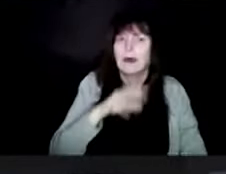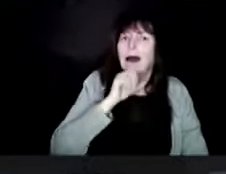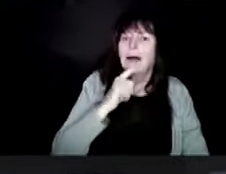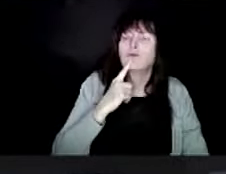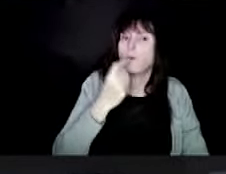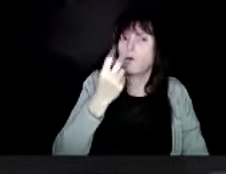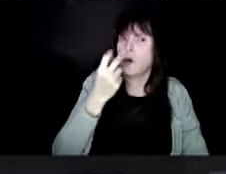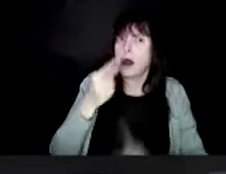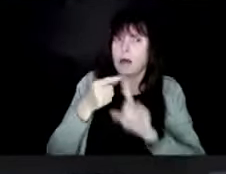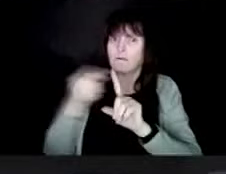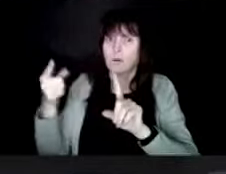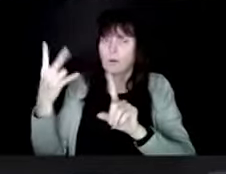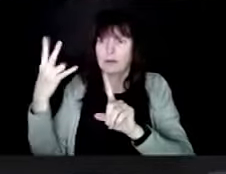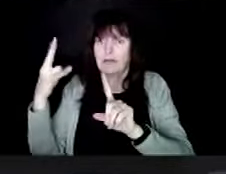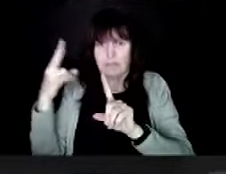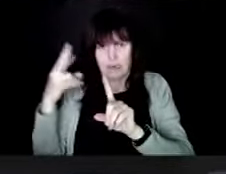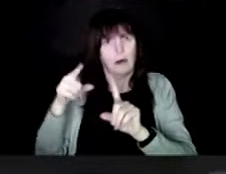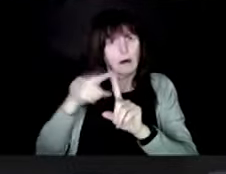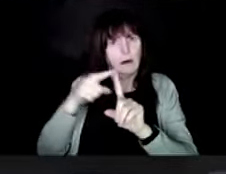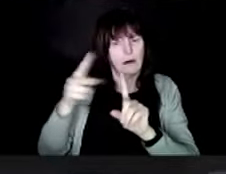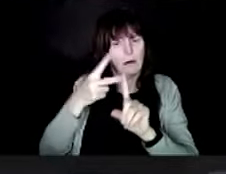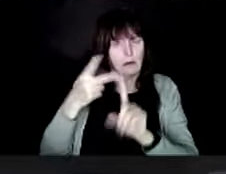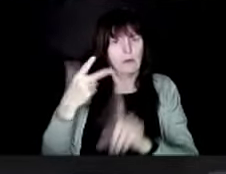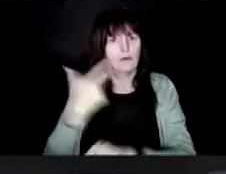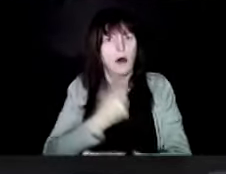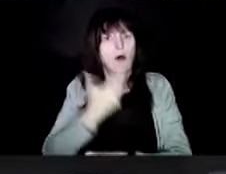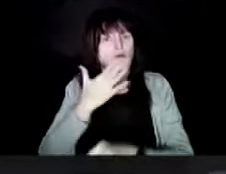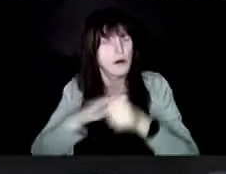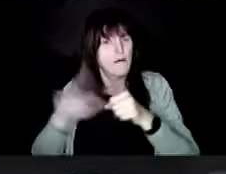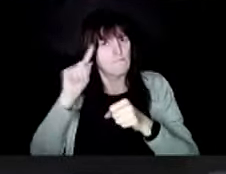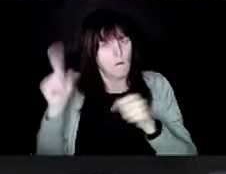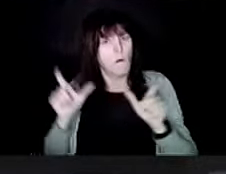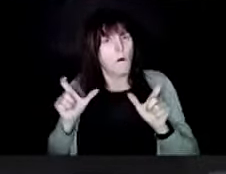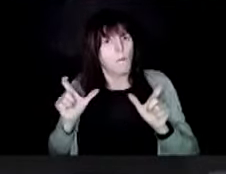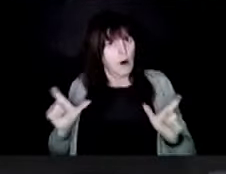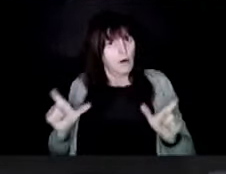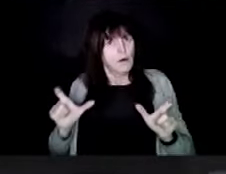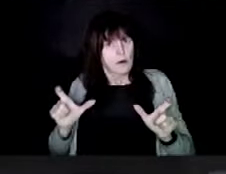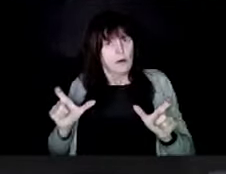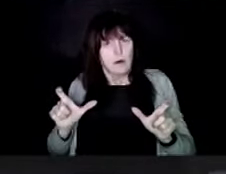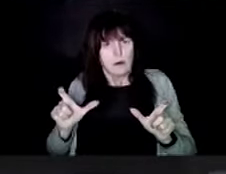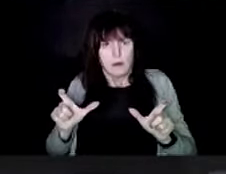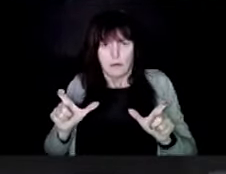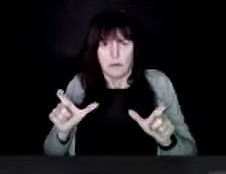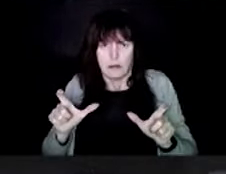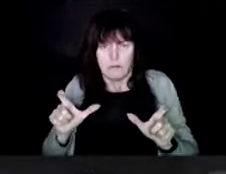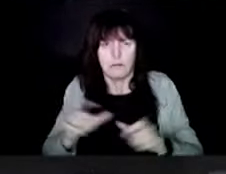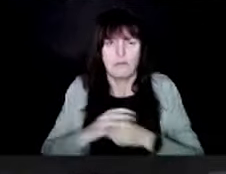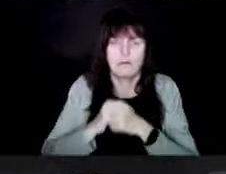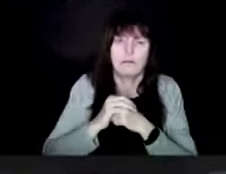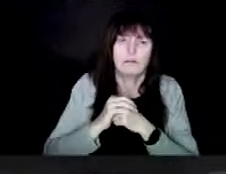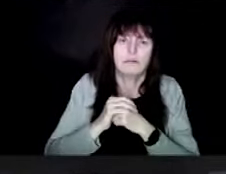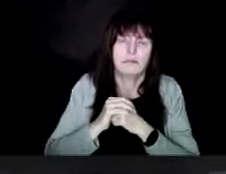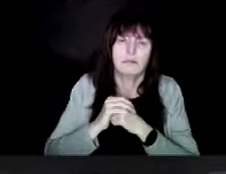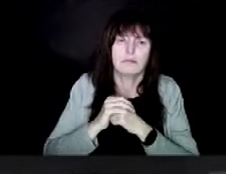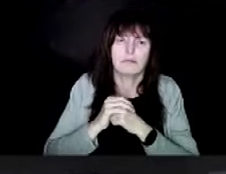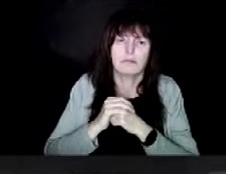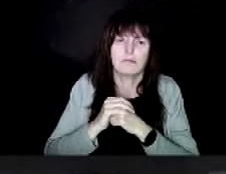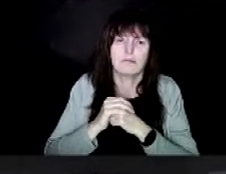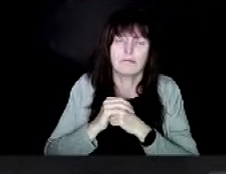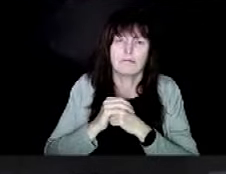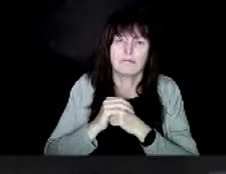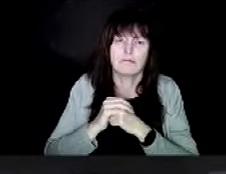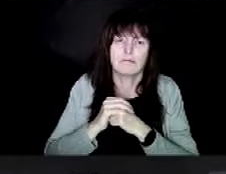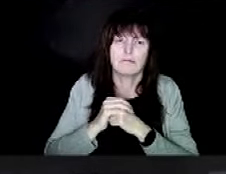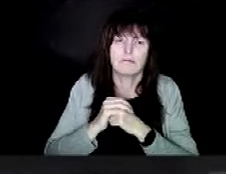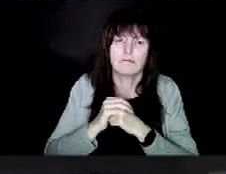and severe outcomes. When we've looked at recent data from the federal government for the last month of admissions to hospital for that age